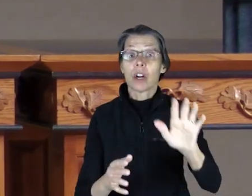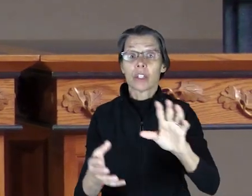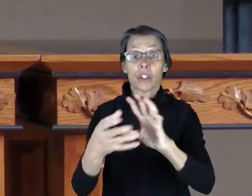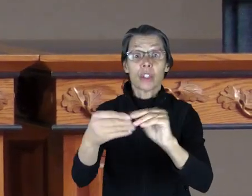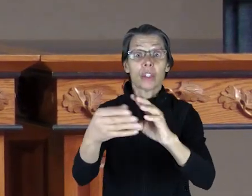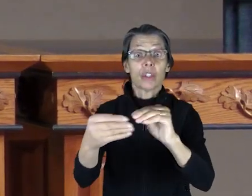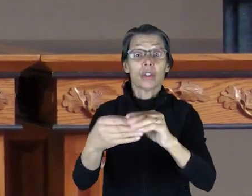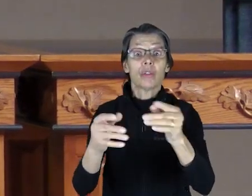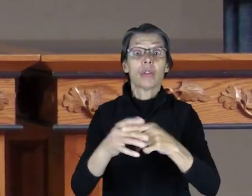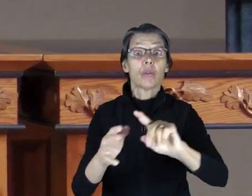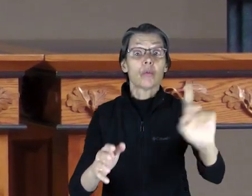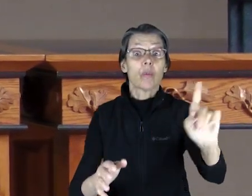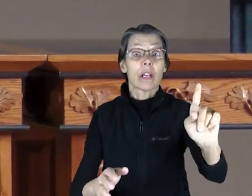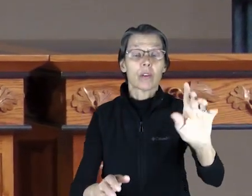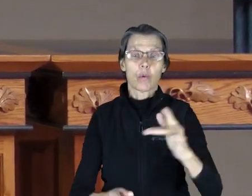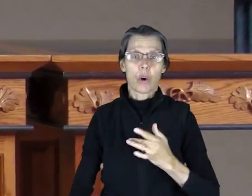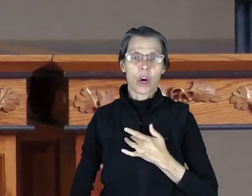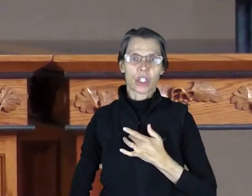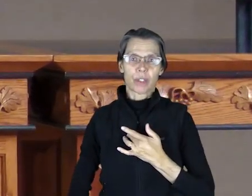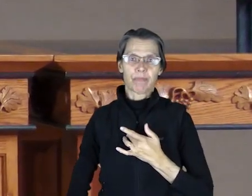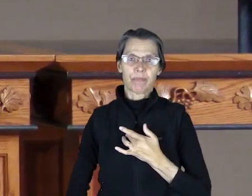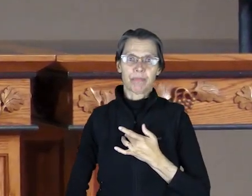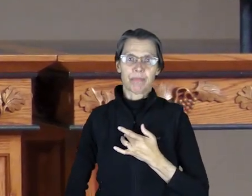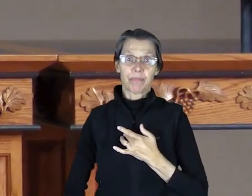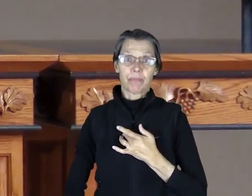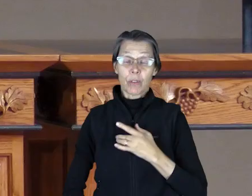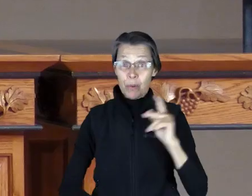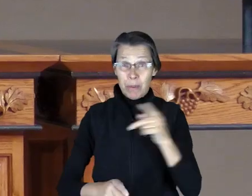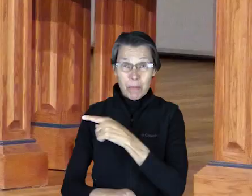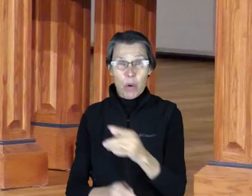This people worships me with their lips.